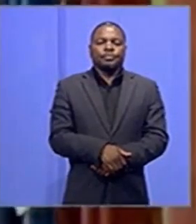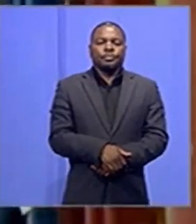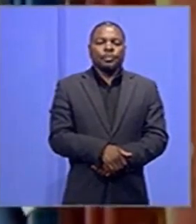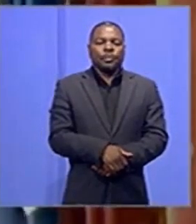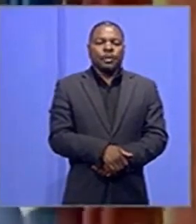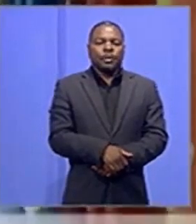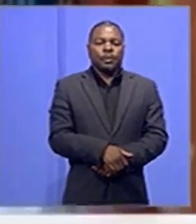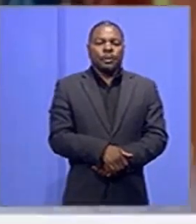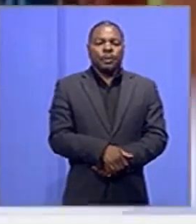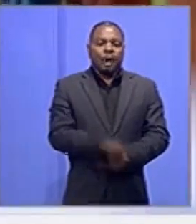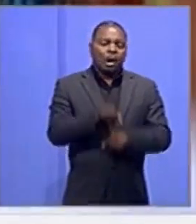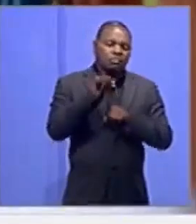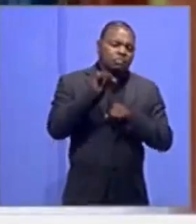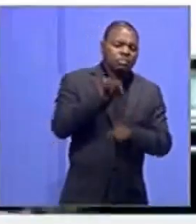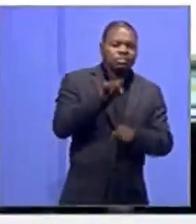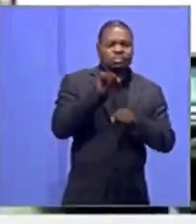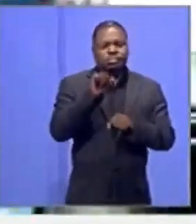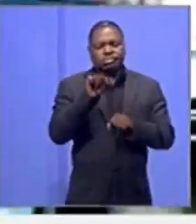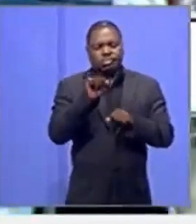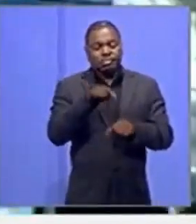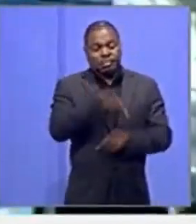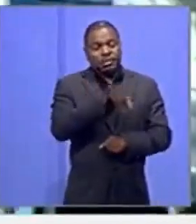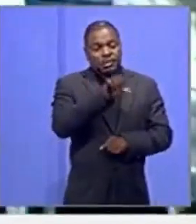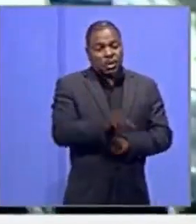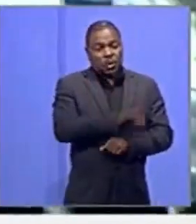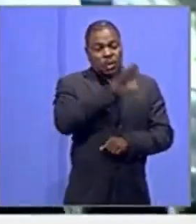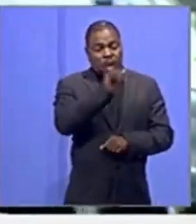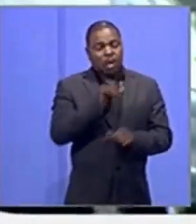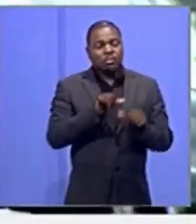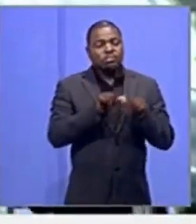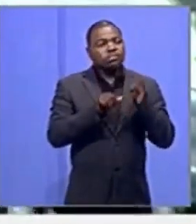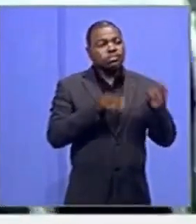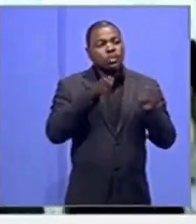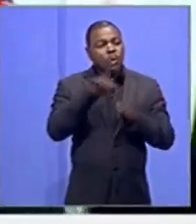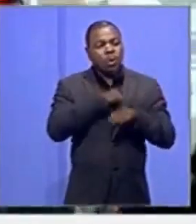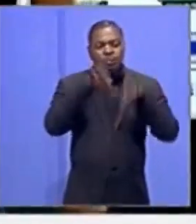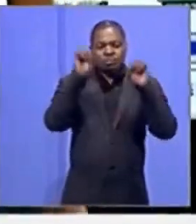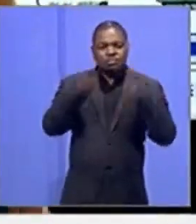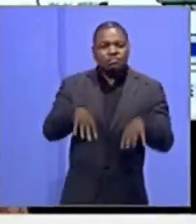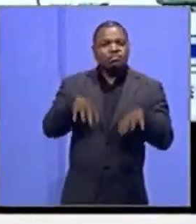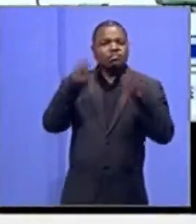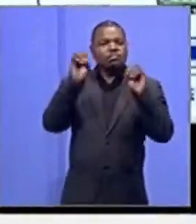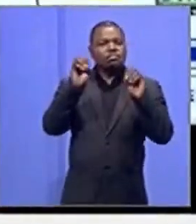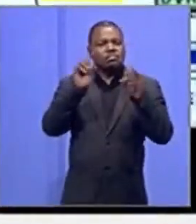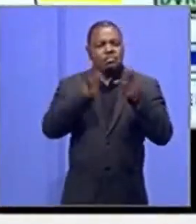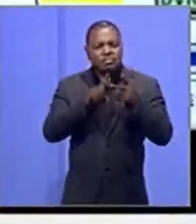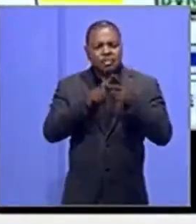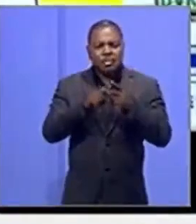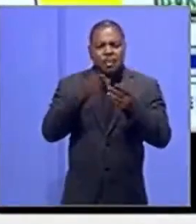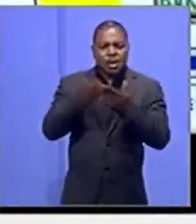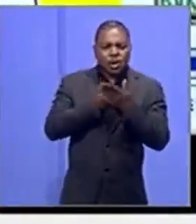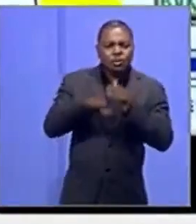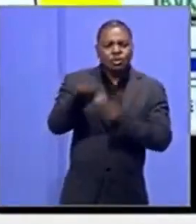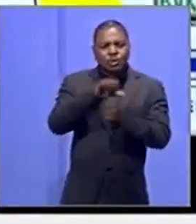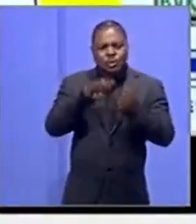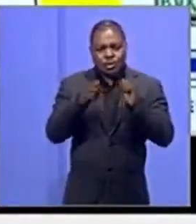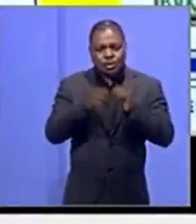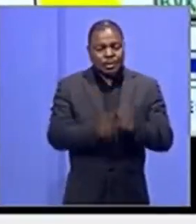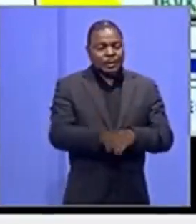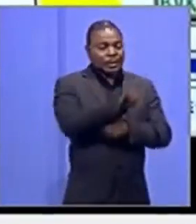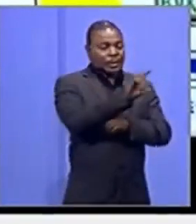Le mororo ditshupetso di tsweletse go ralala naga kgatlhano le kgaogo ya motlakase le mathata a mangwe a loago le ikonomi. Baagi ba DR ba ne ba tsweletse